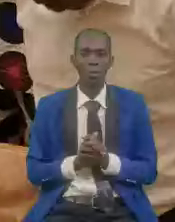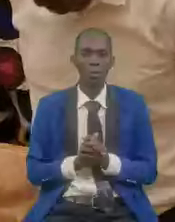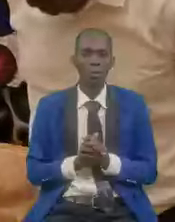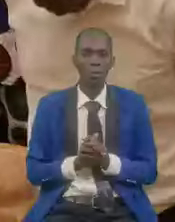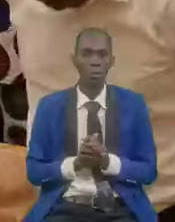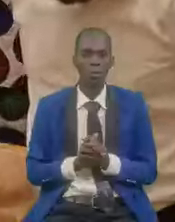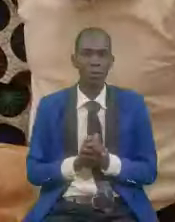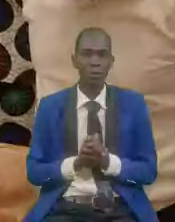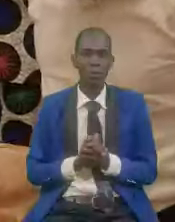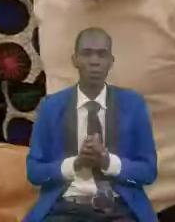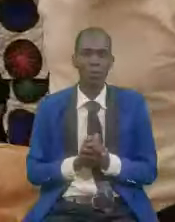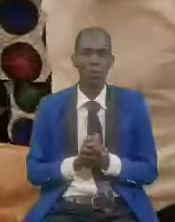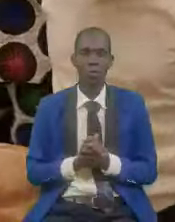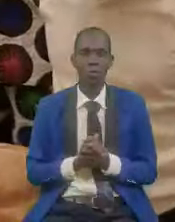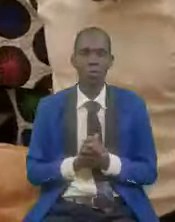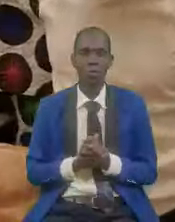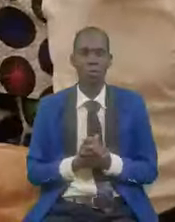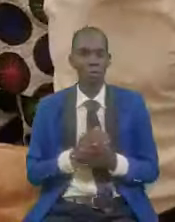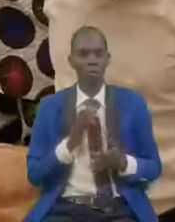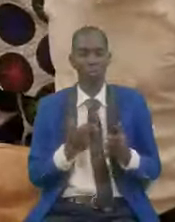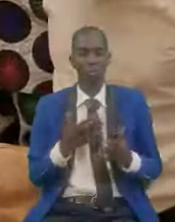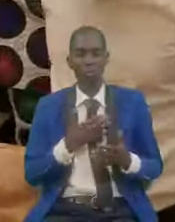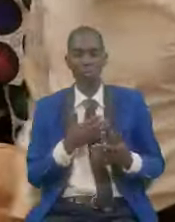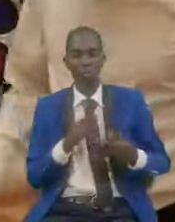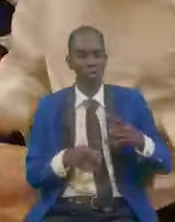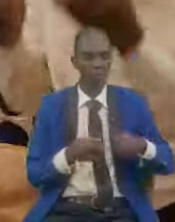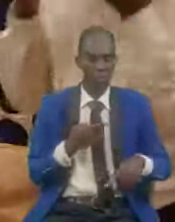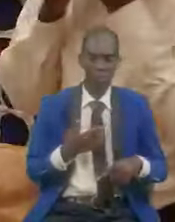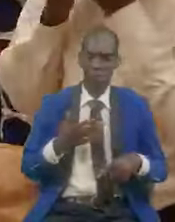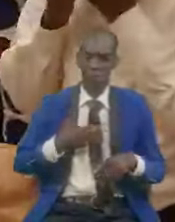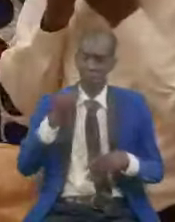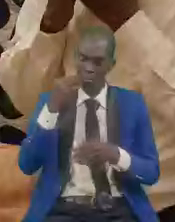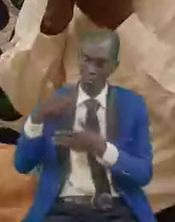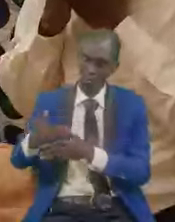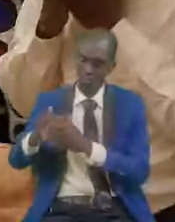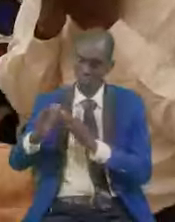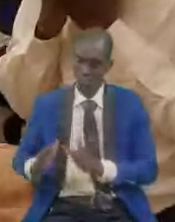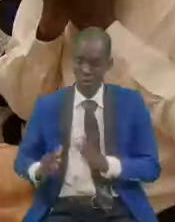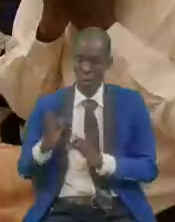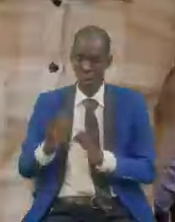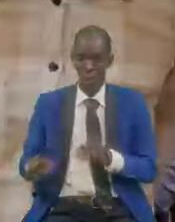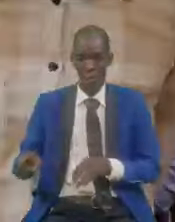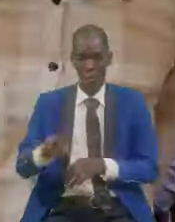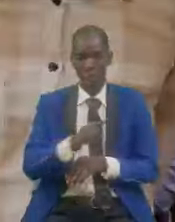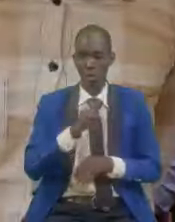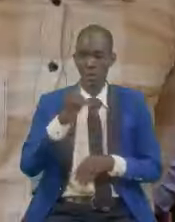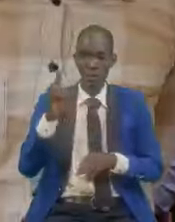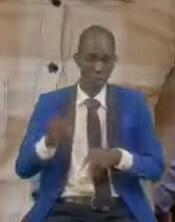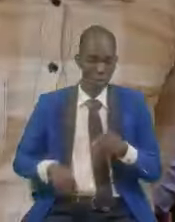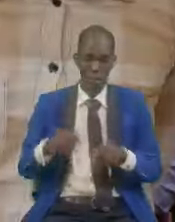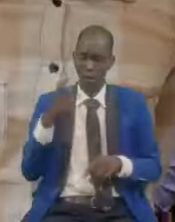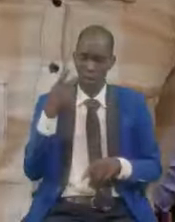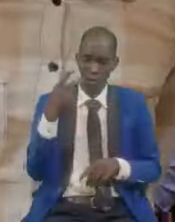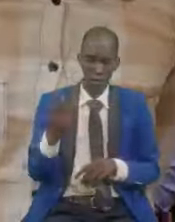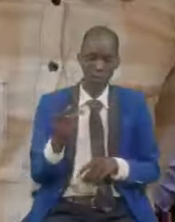If my friends, my neighbors, my acquaintances, if they don't see it, then